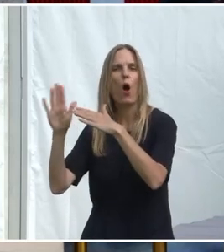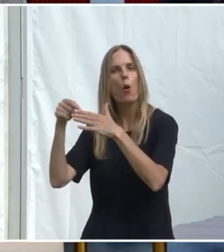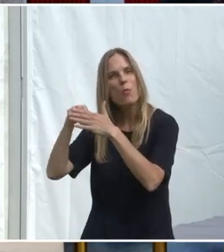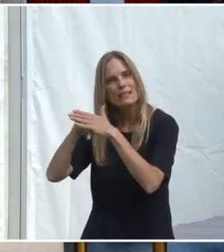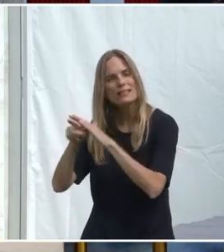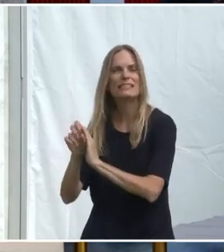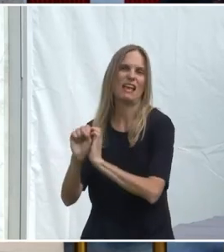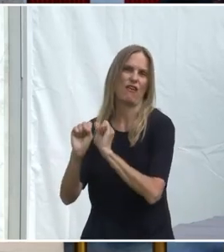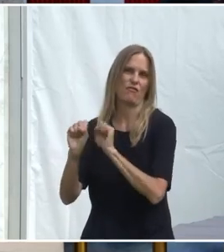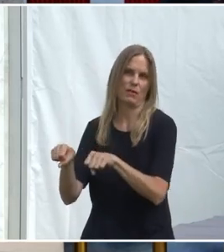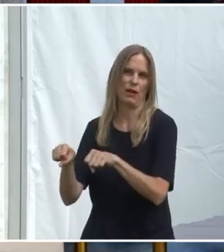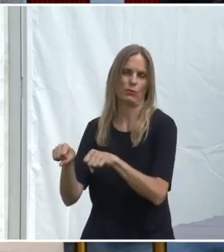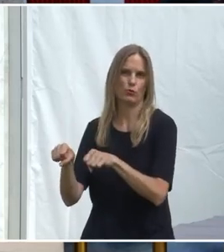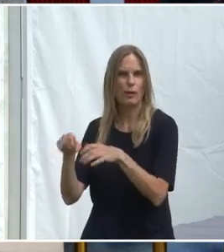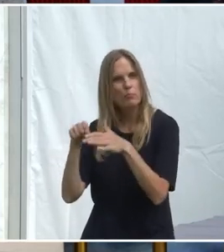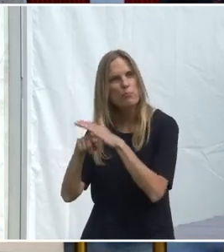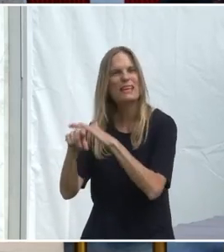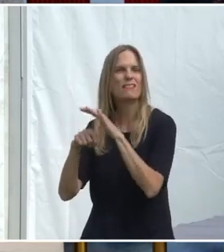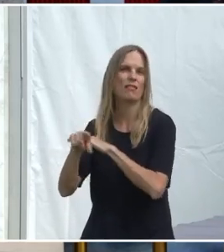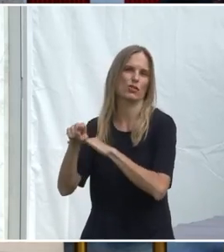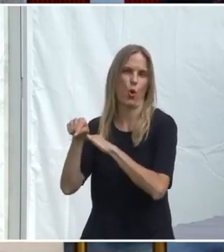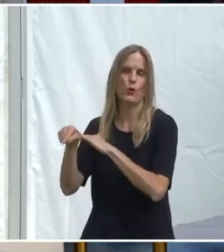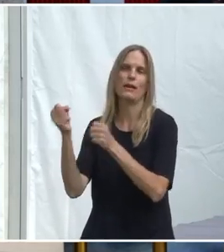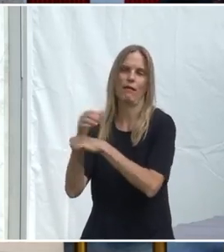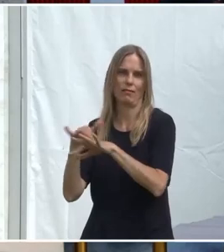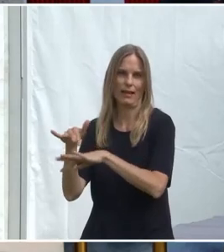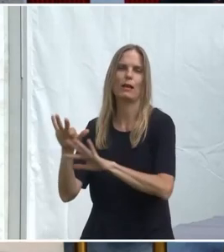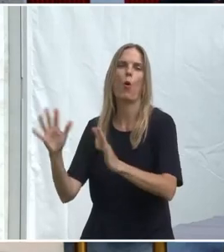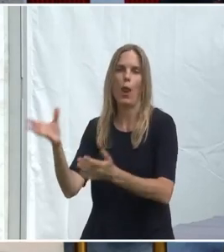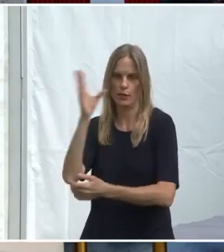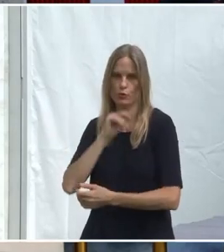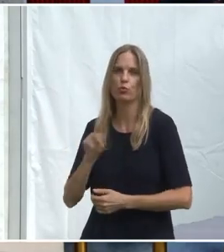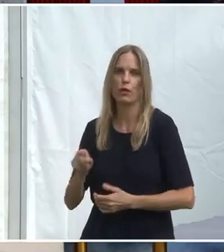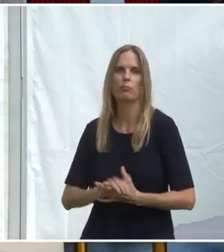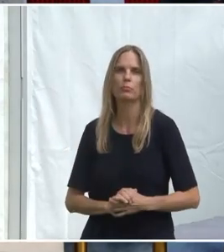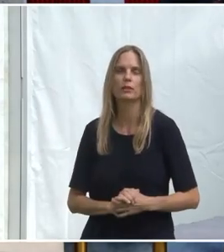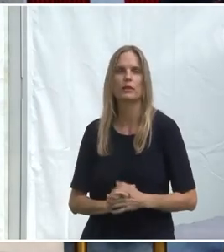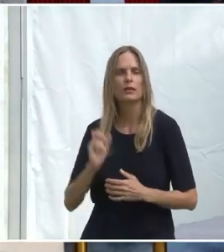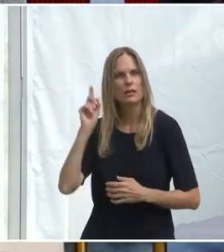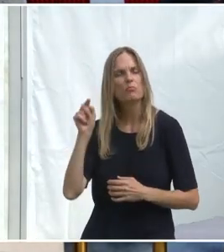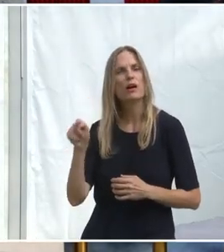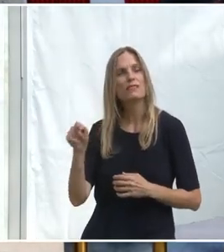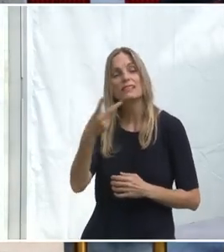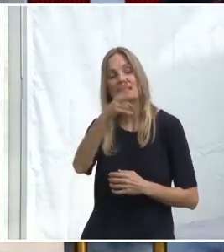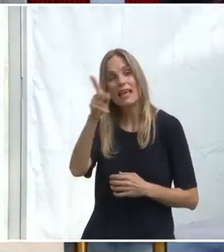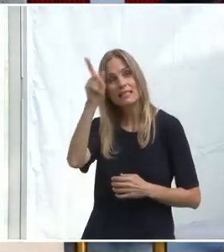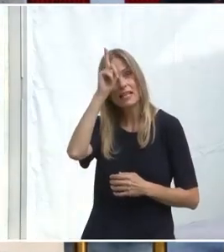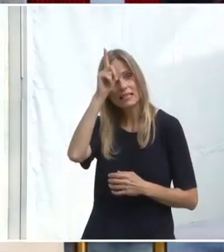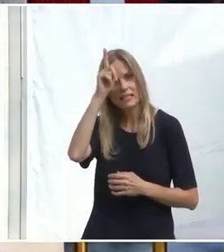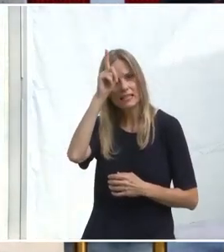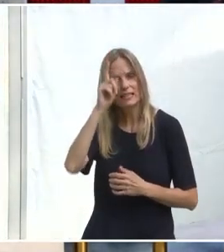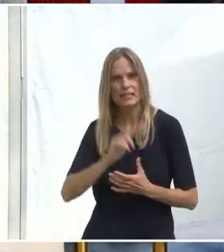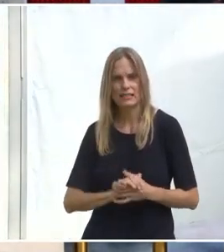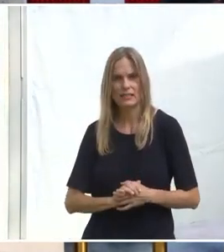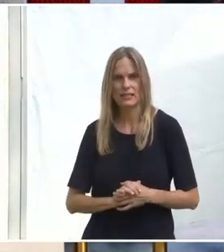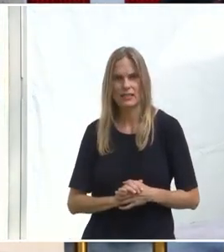capacity to deal with migration as well. Because I think, unfortunately, I feel majority of other countries, the way in which